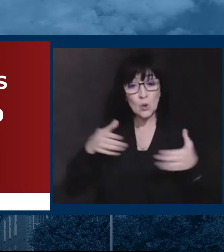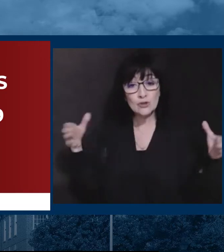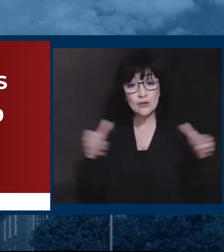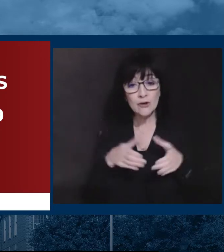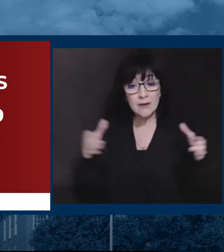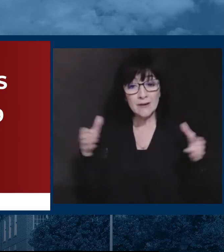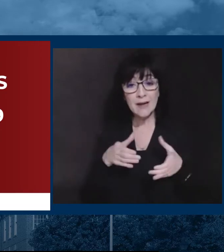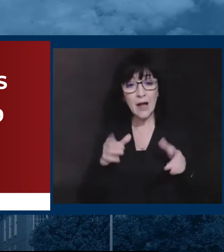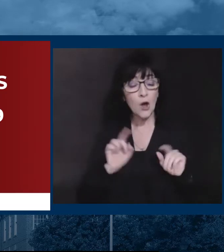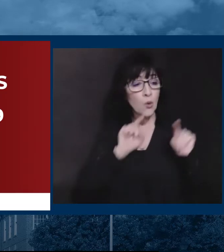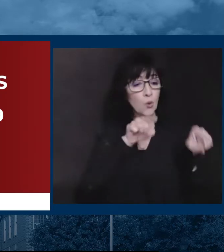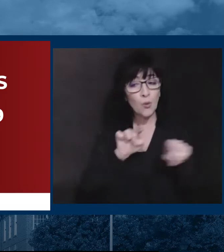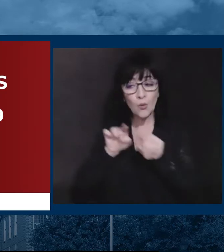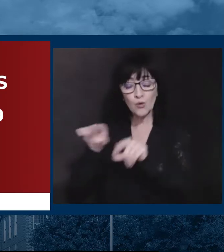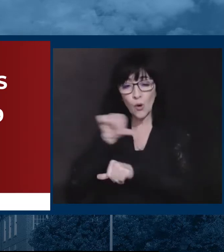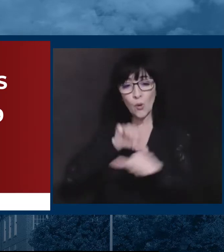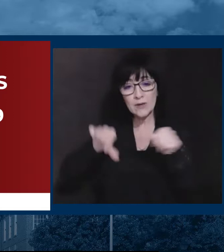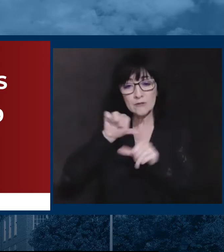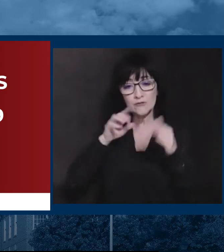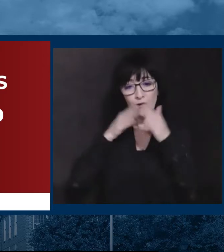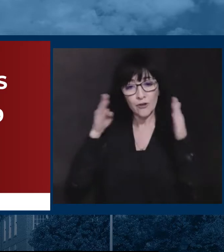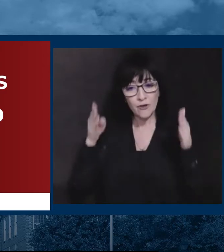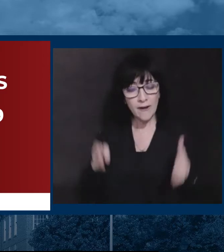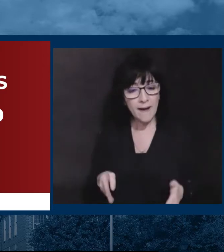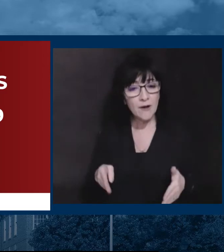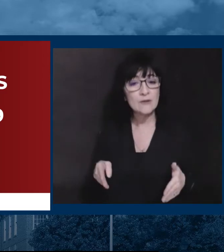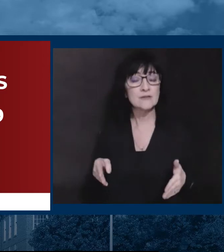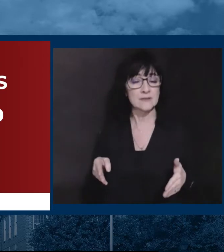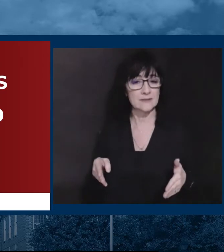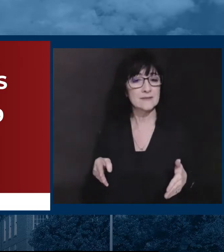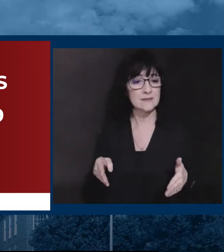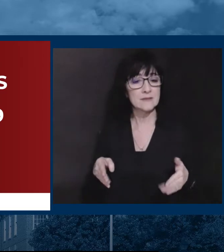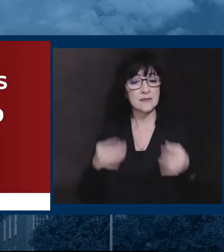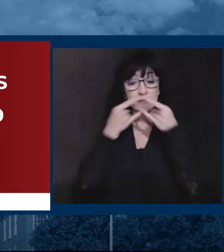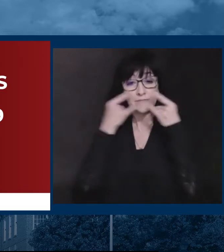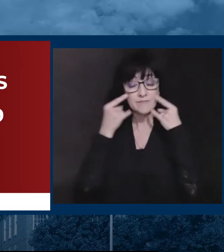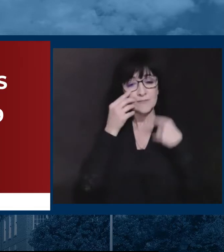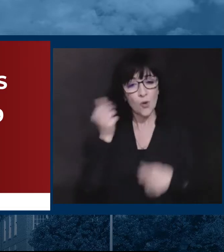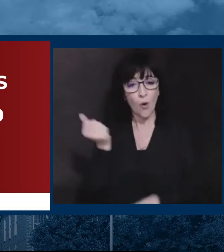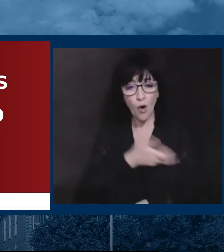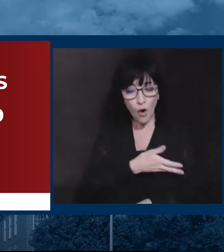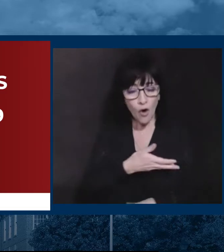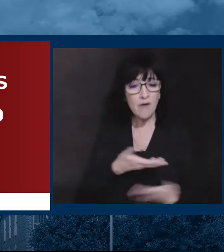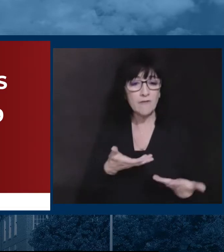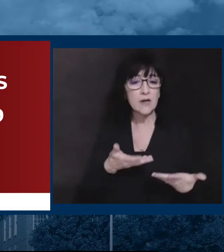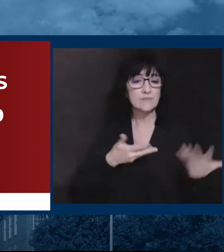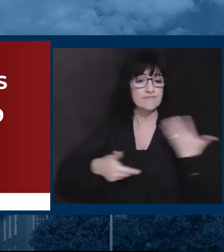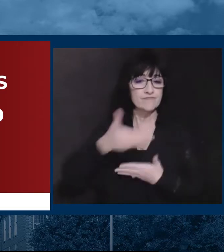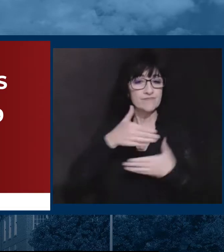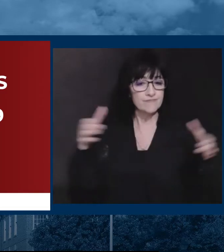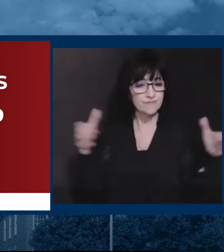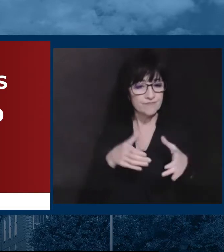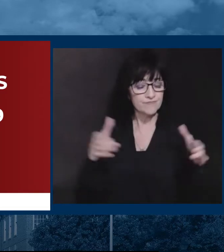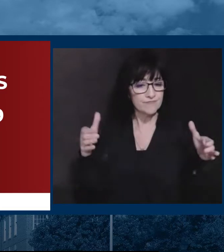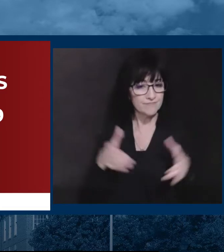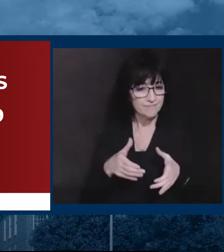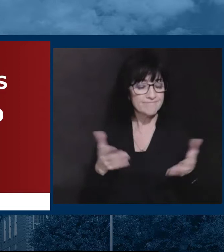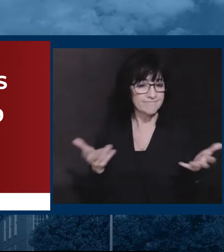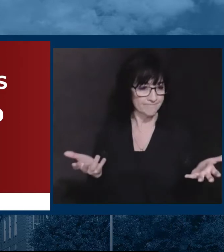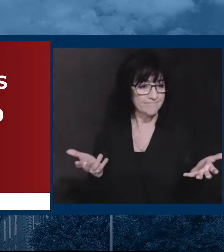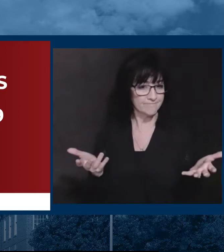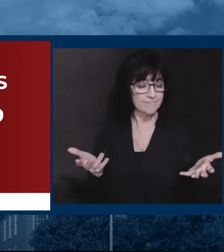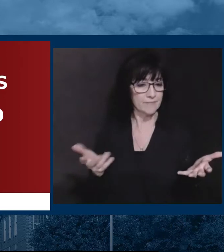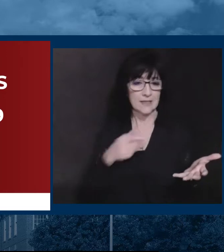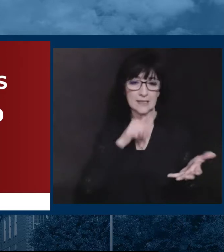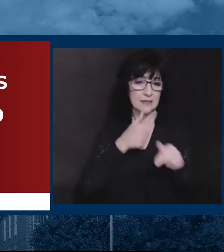and events that occur outside of structured environments. And it's an area that